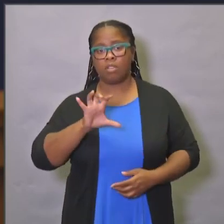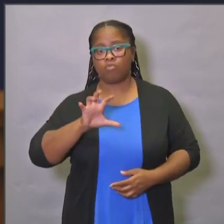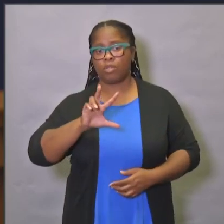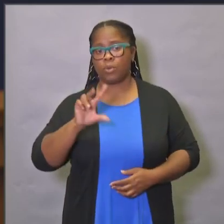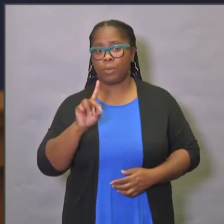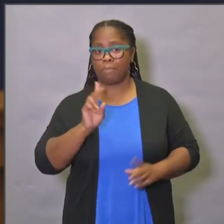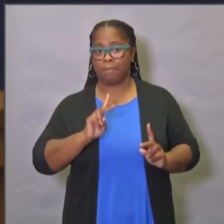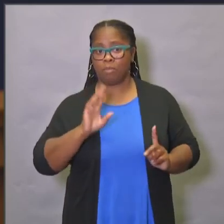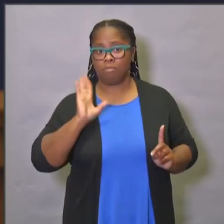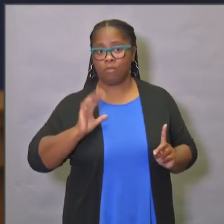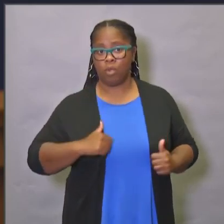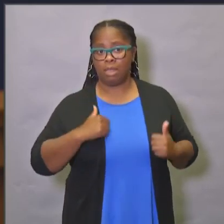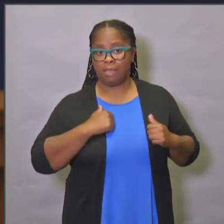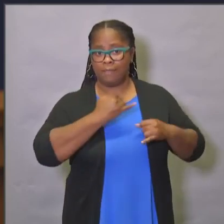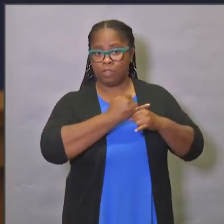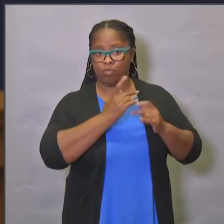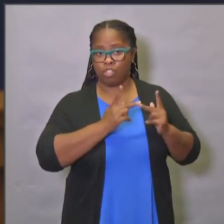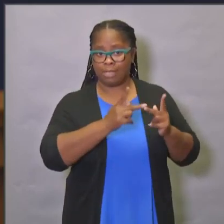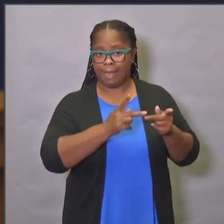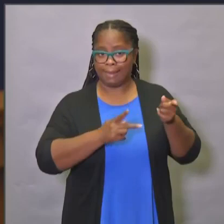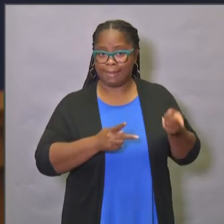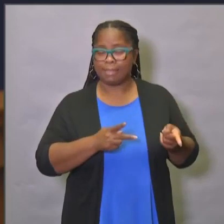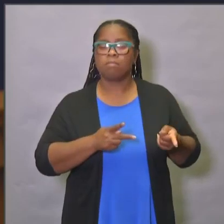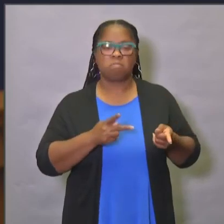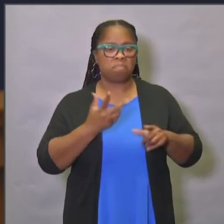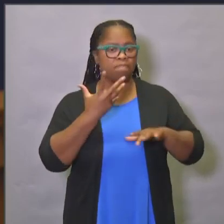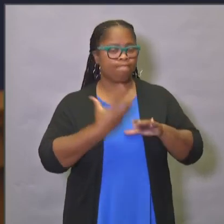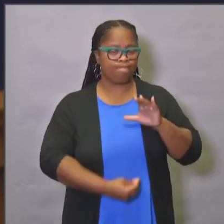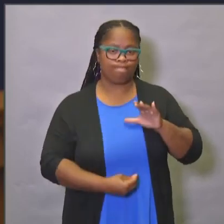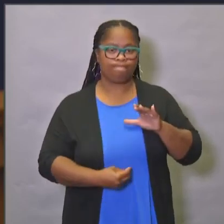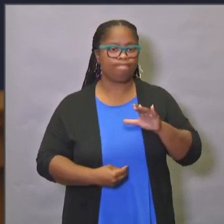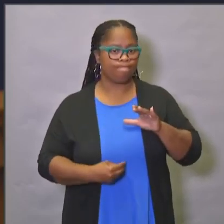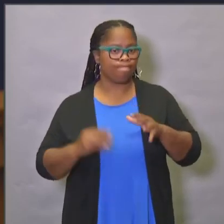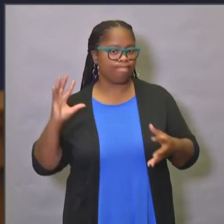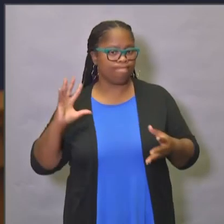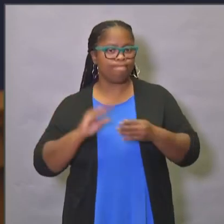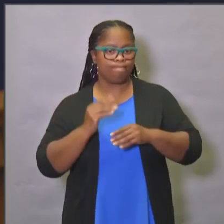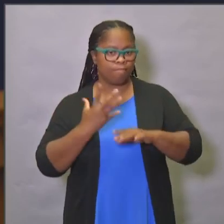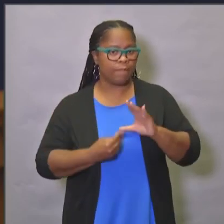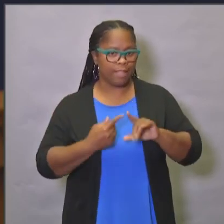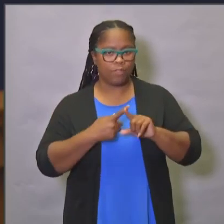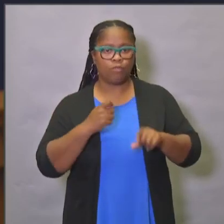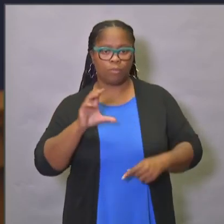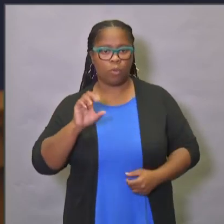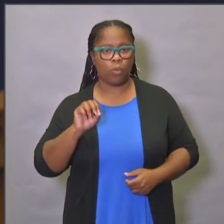2,831 residents in institutional settings passed away from COVID-19.